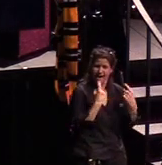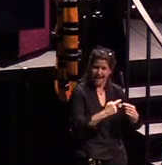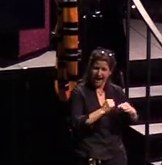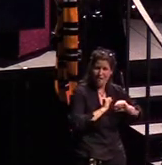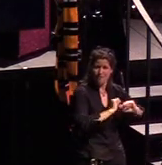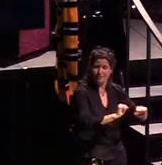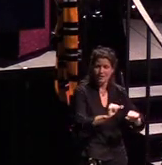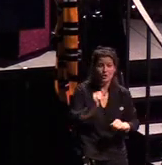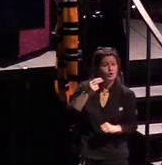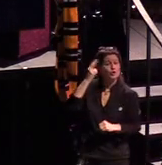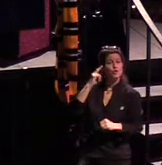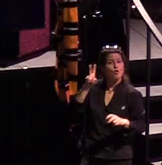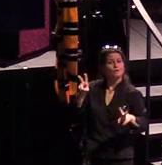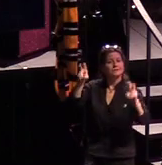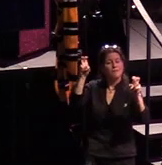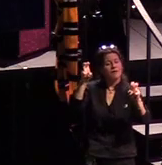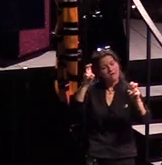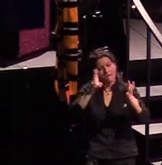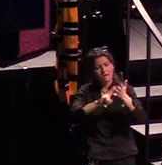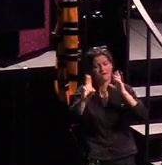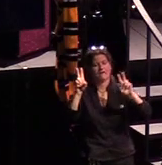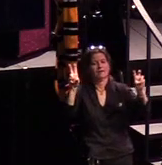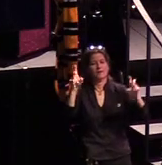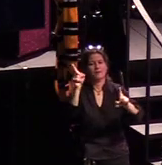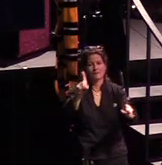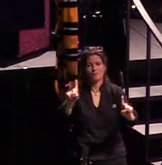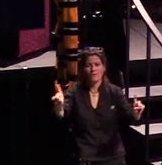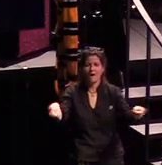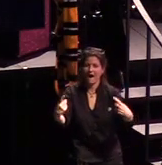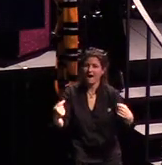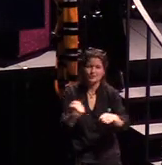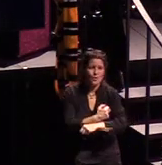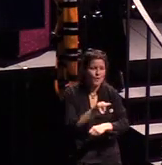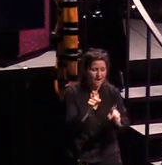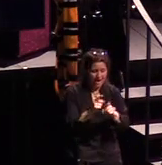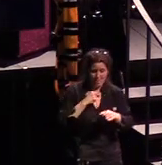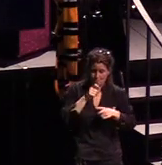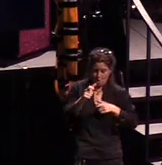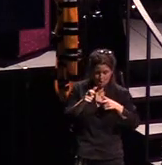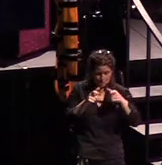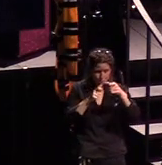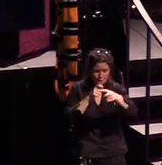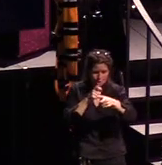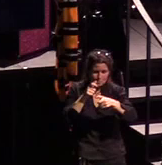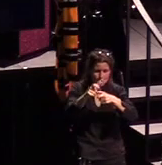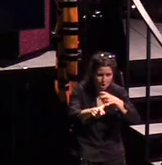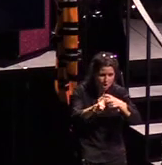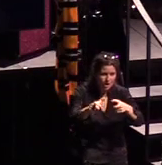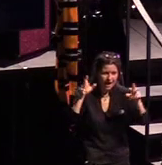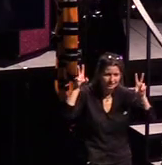neurotypical people can't do like collide words together to create incredible new concepts donkey porn